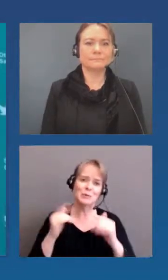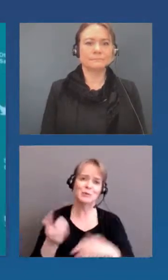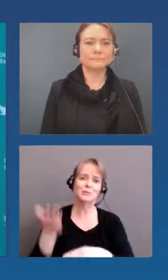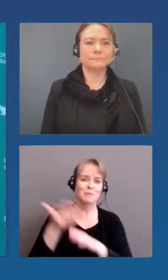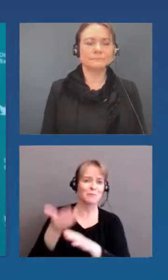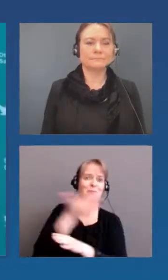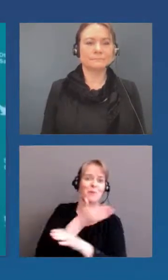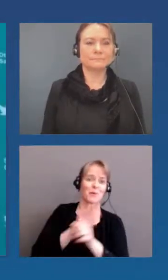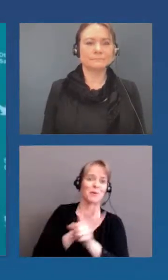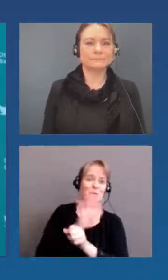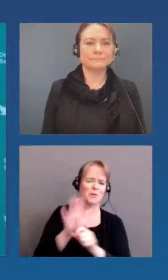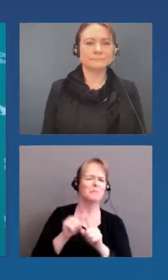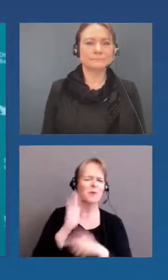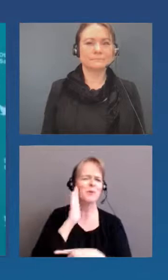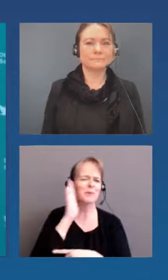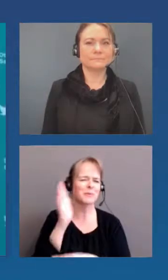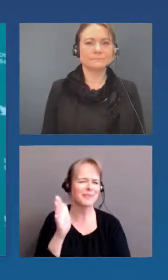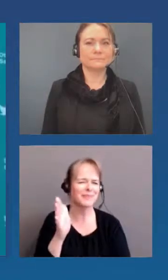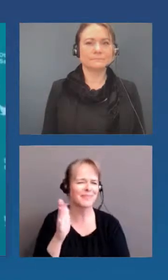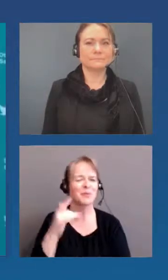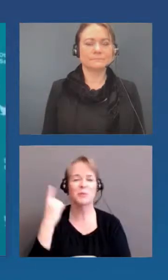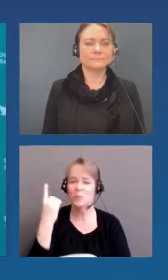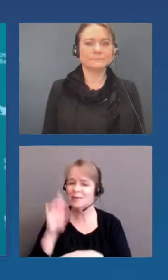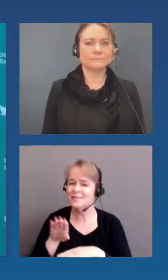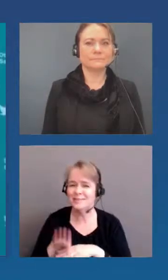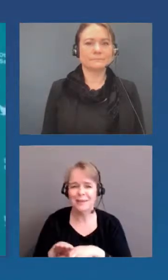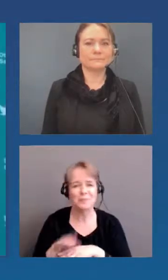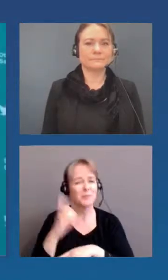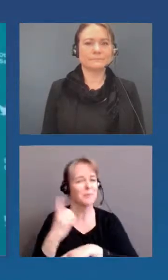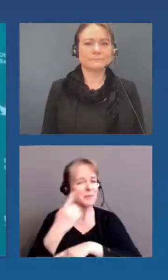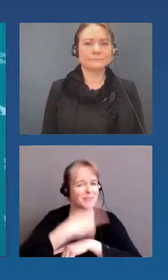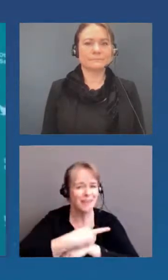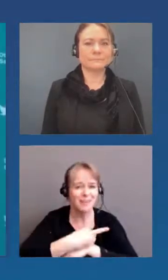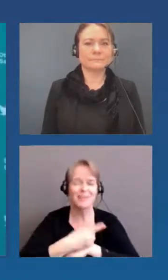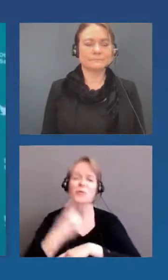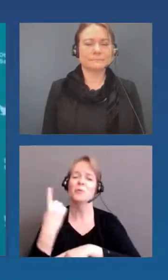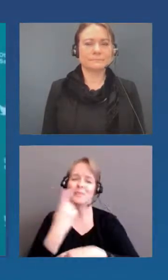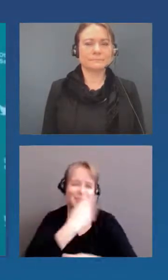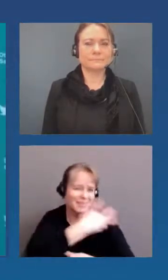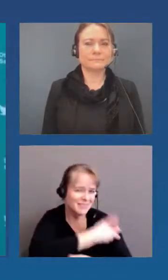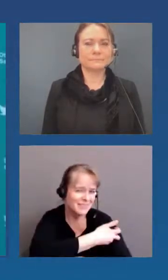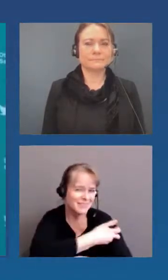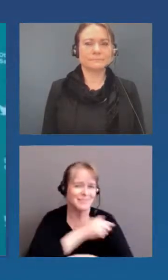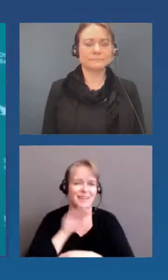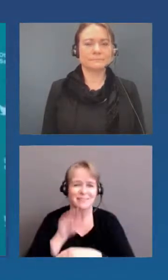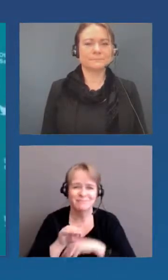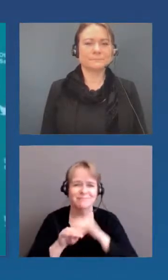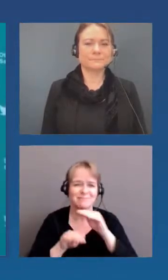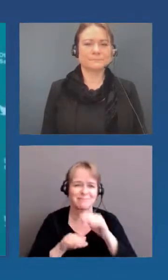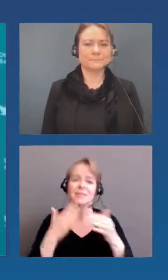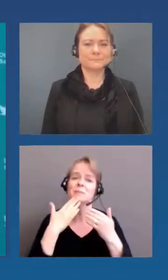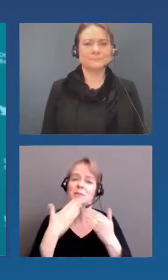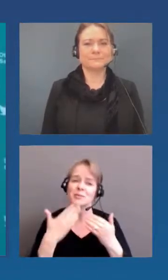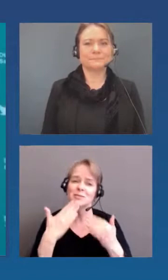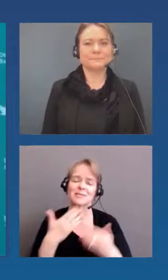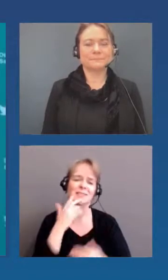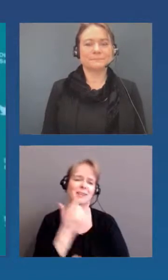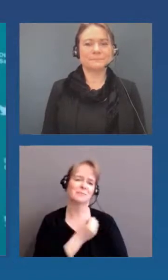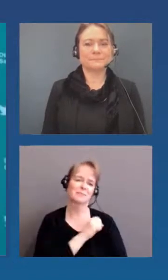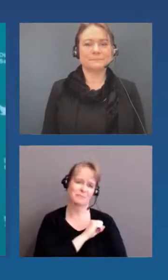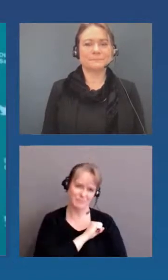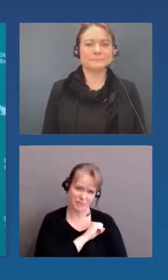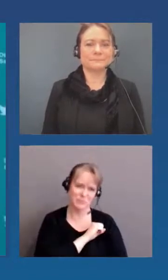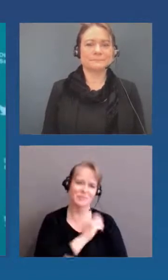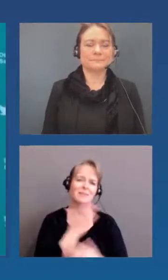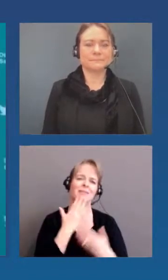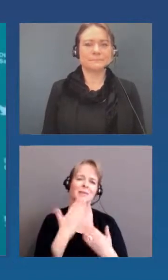One step, one day, one vaccine at a time. Merci, Miigwech, and thank you. Thank you, Dr.